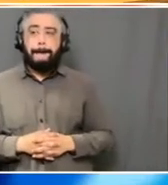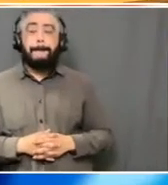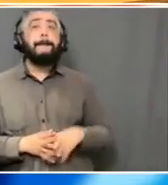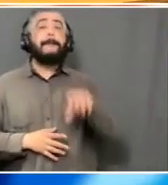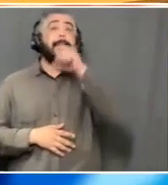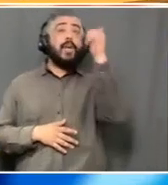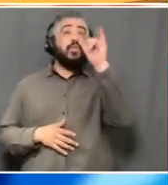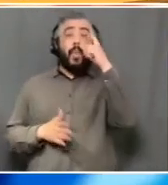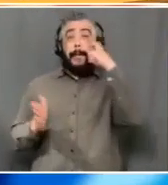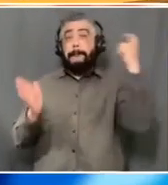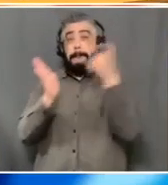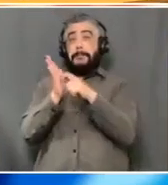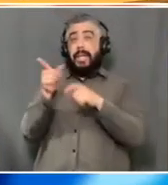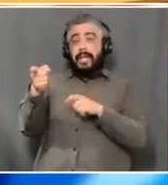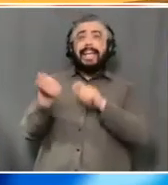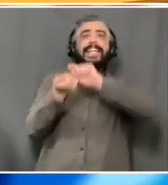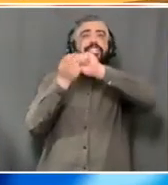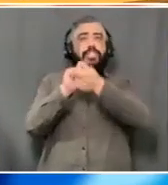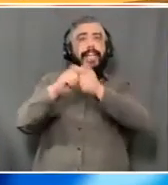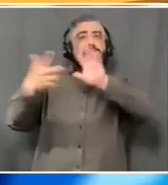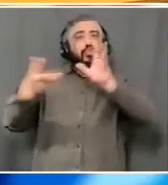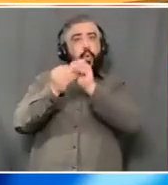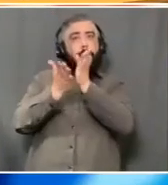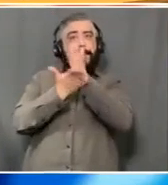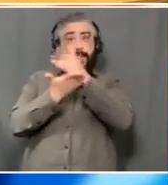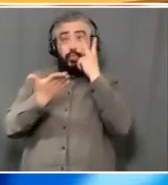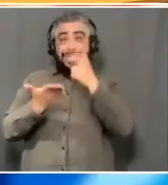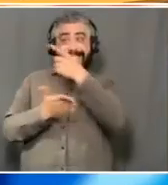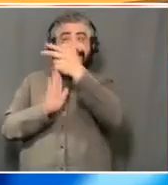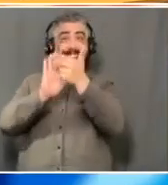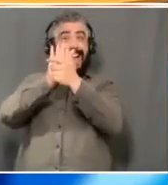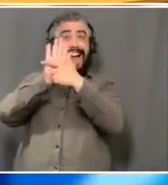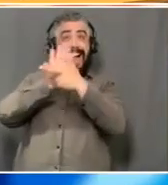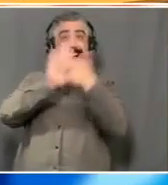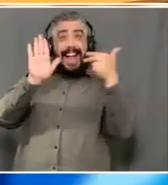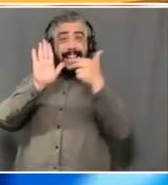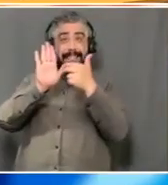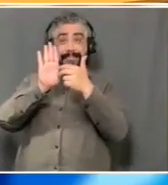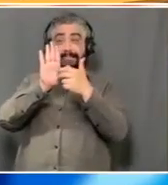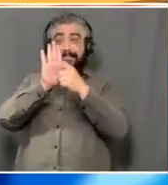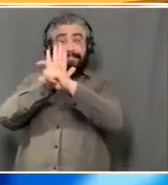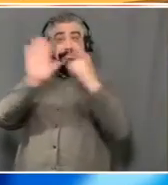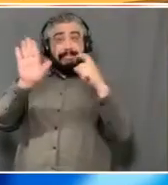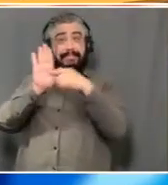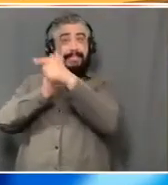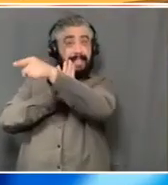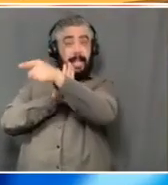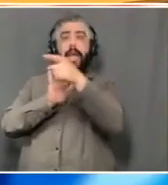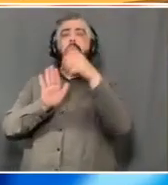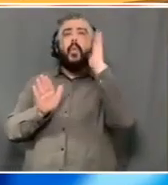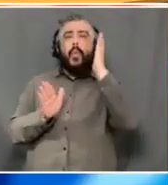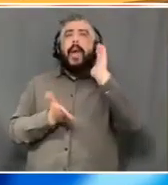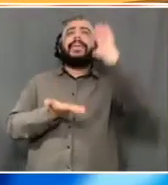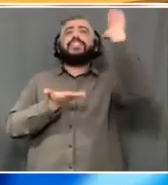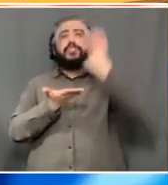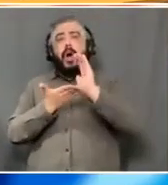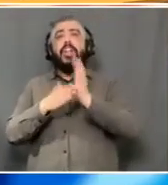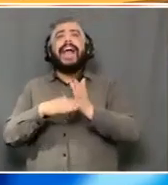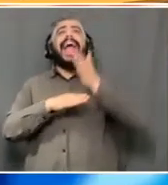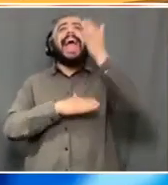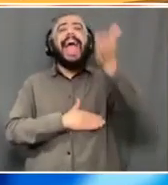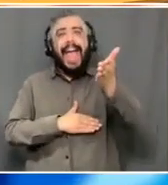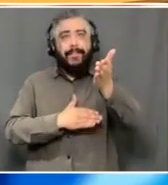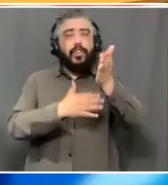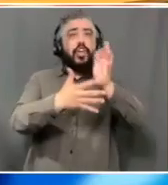the change in total budget that you see highlighted here will ultimately be smaller after the restoration of